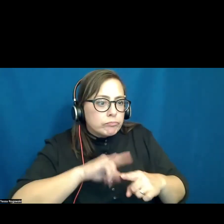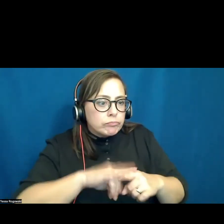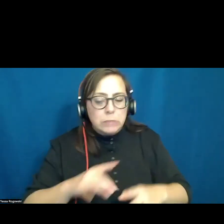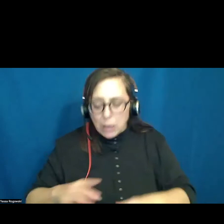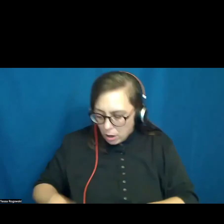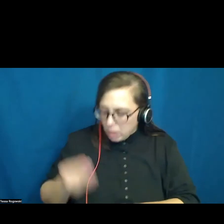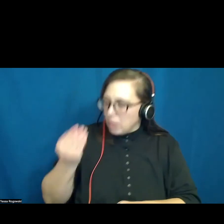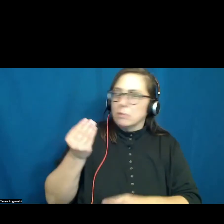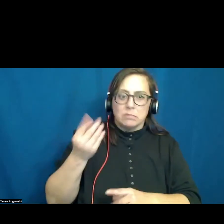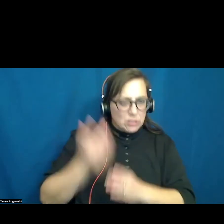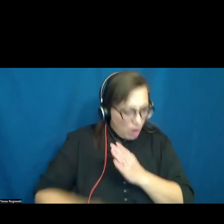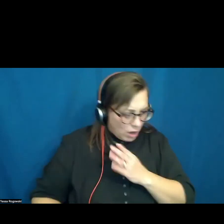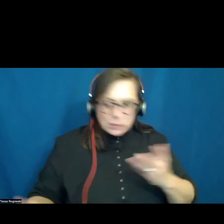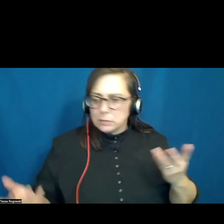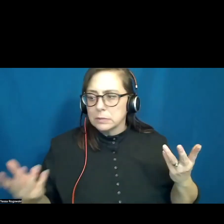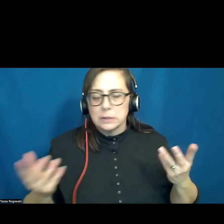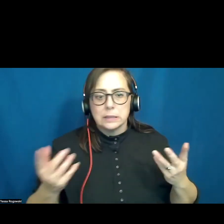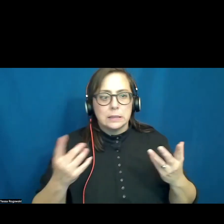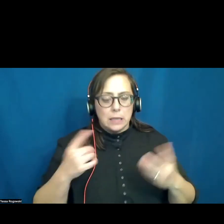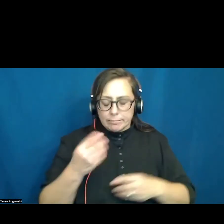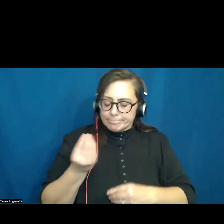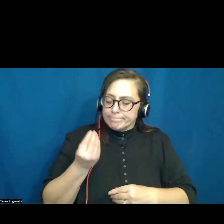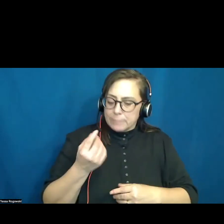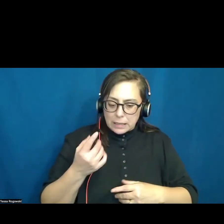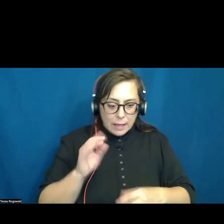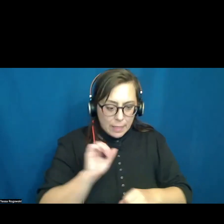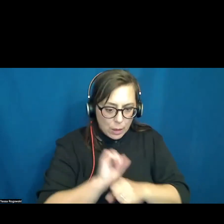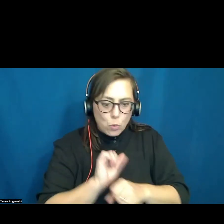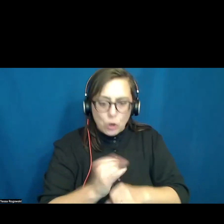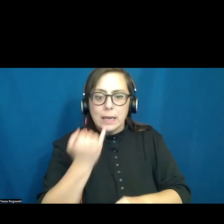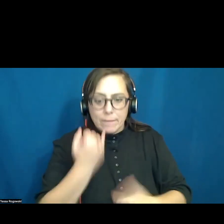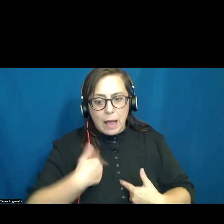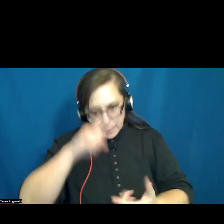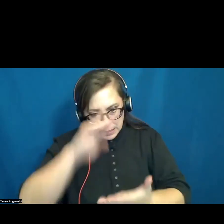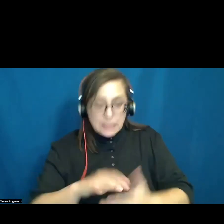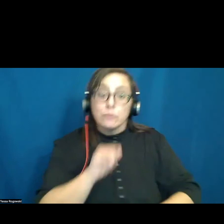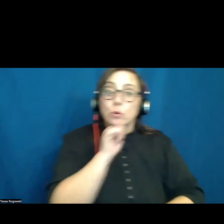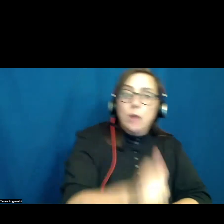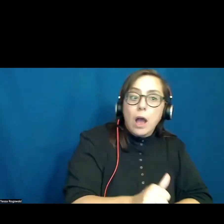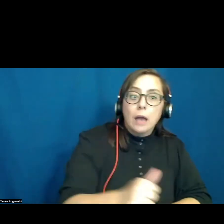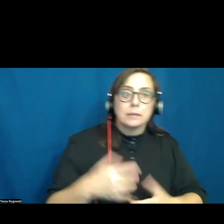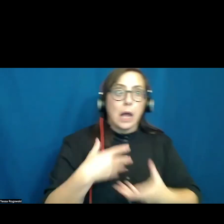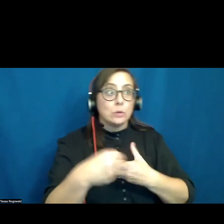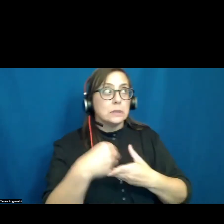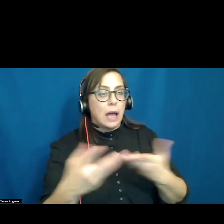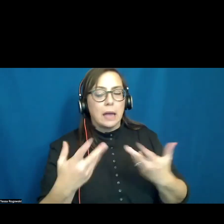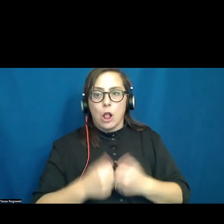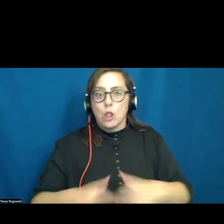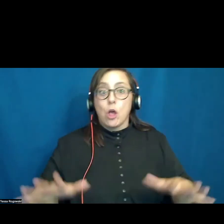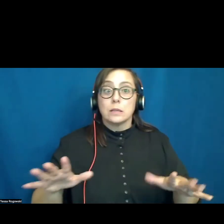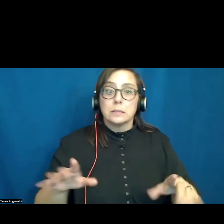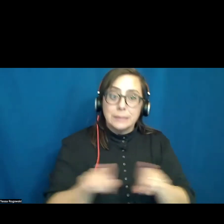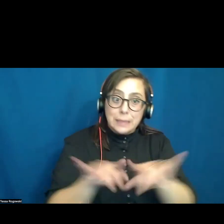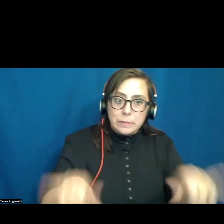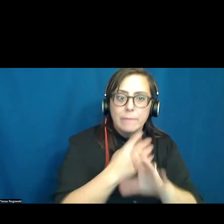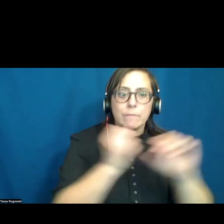is gone. Inside, I held to the thought, it works if I believe or not. Out here, lost, also in free, more or